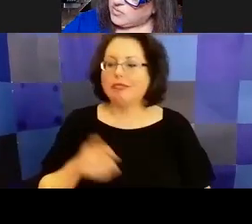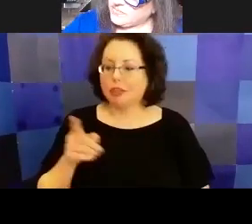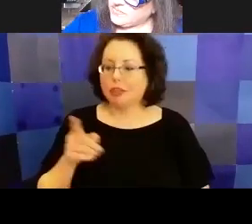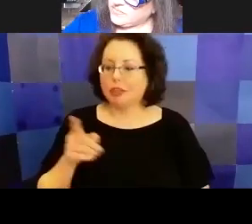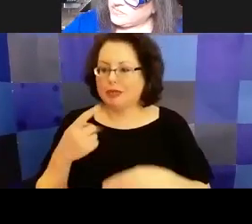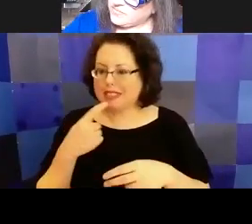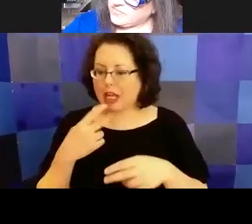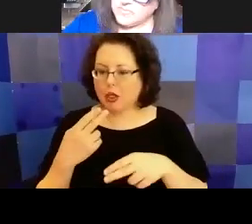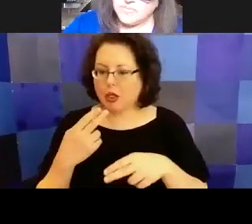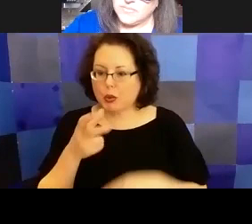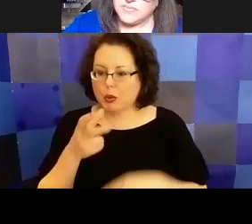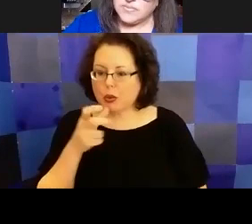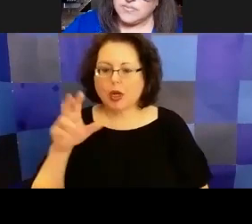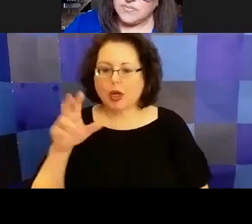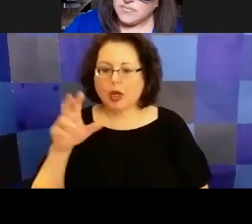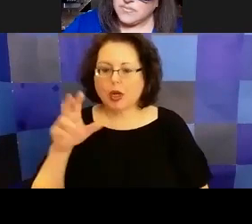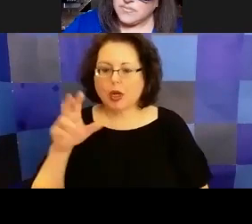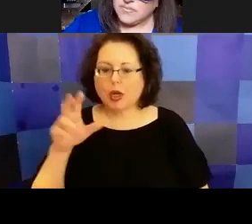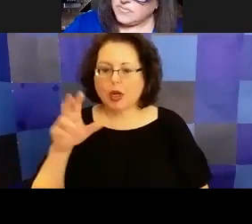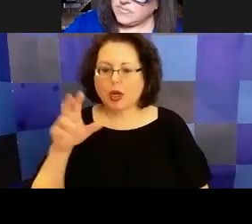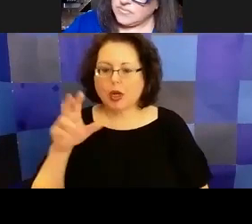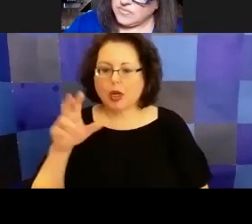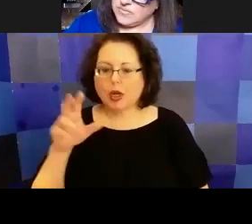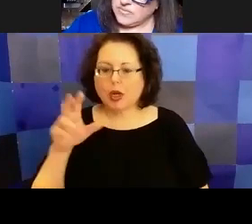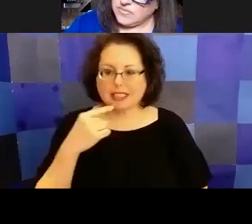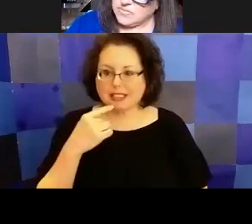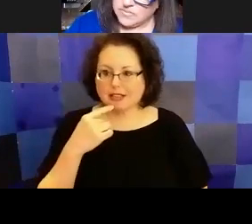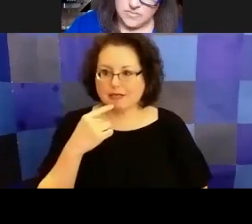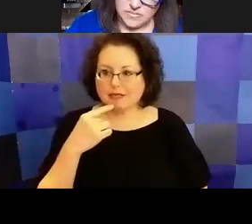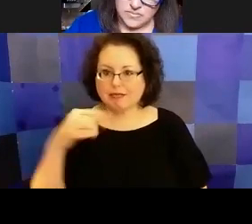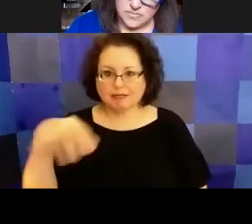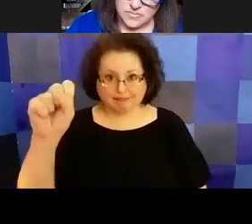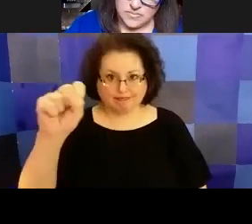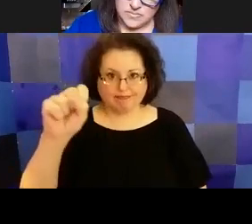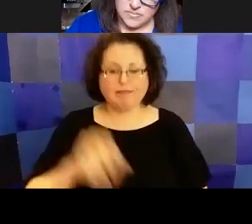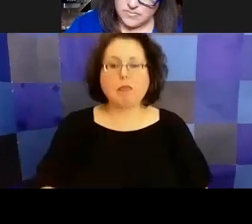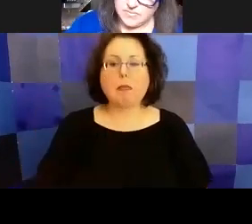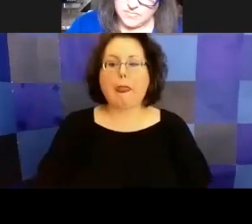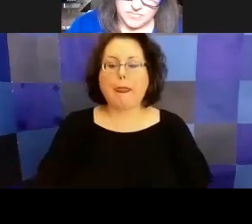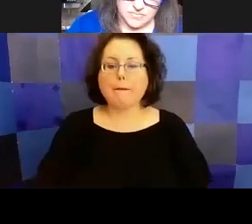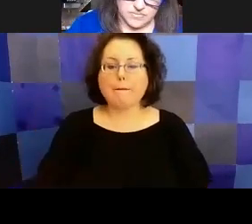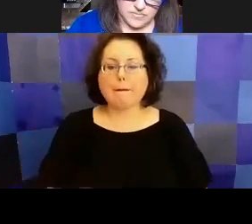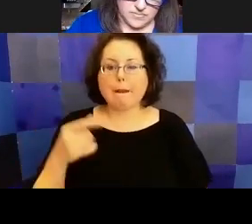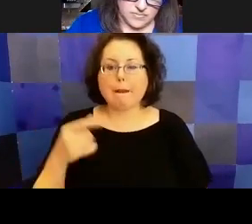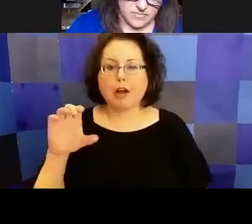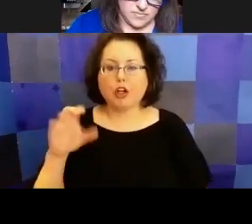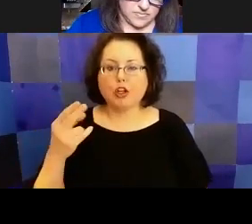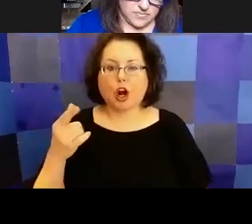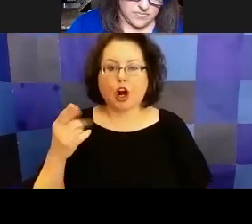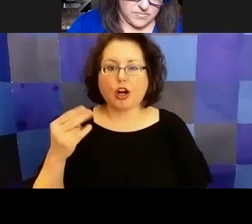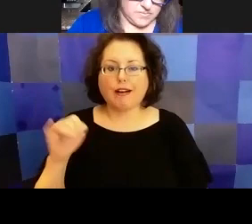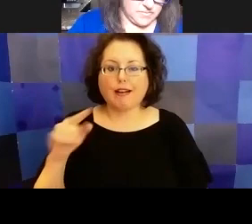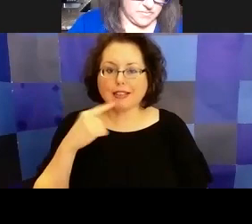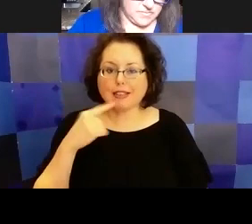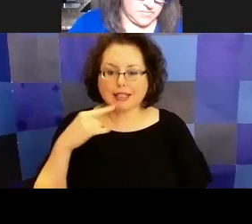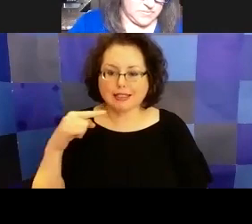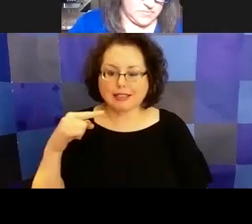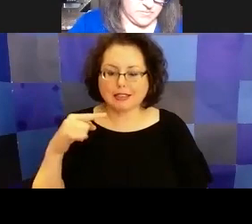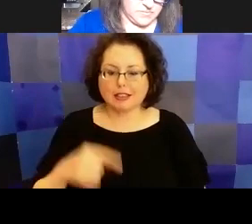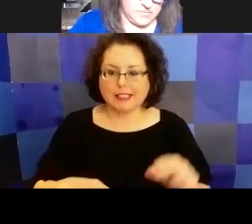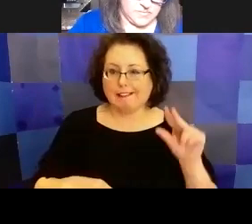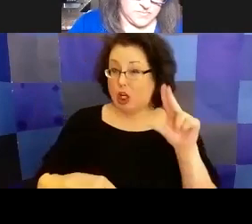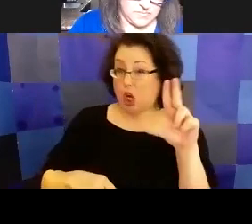Reverend Burgess. Aye. Mr. Coghill. No on